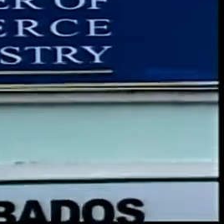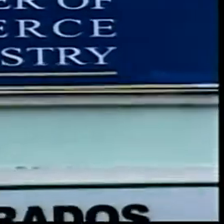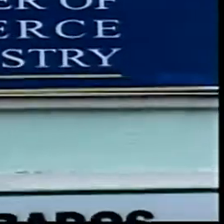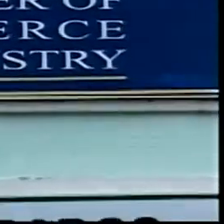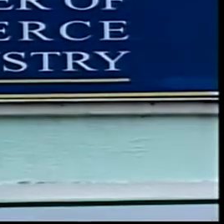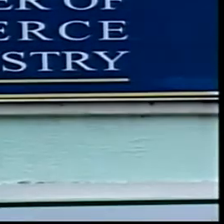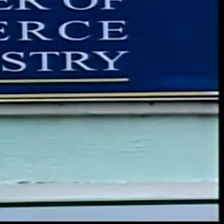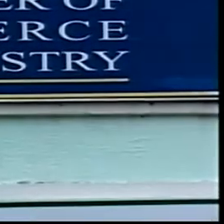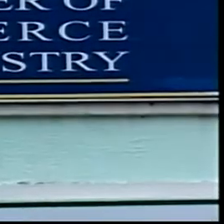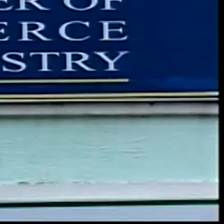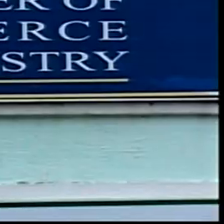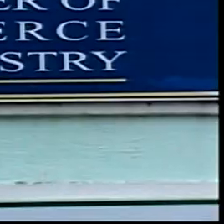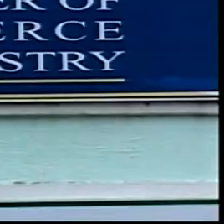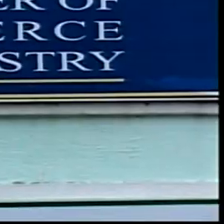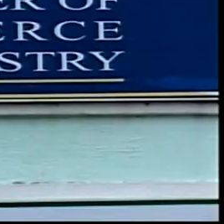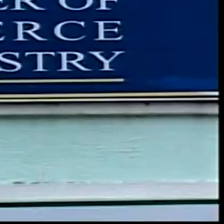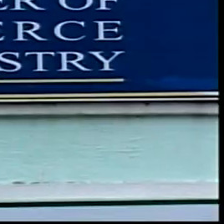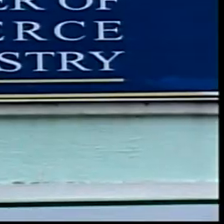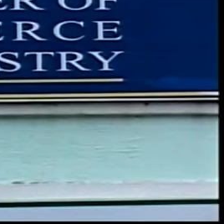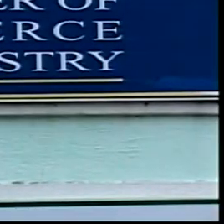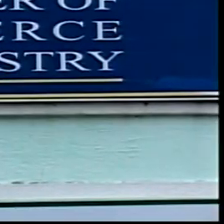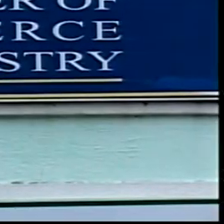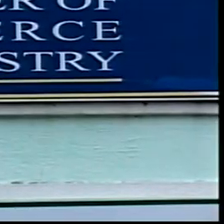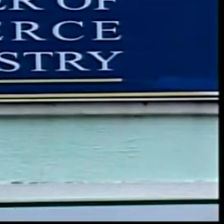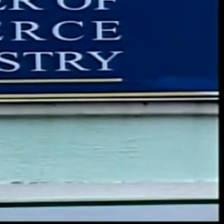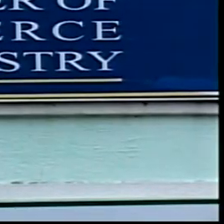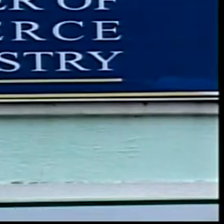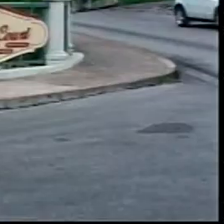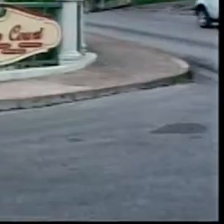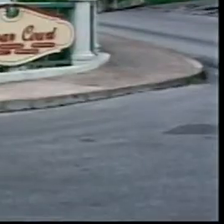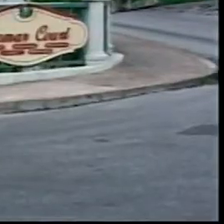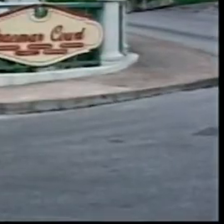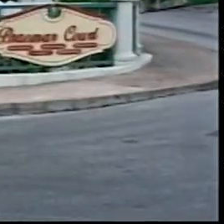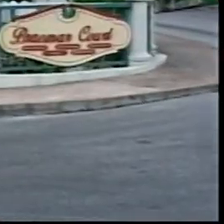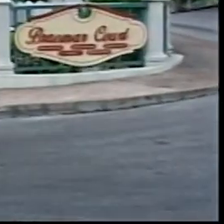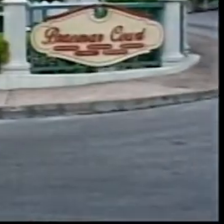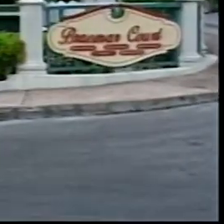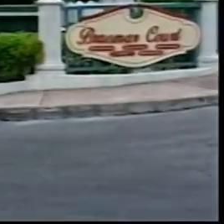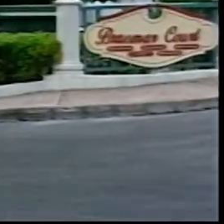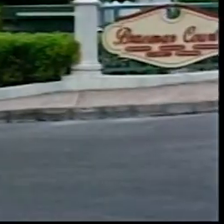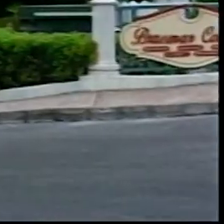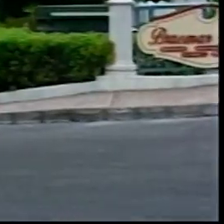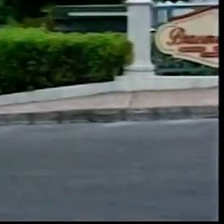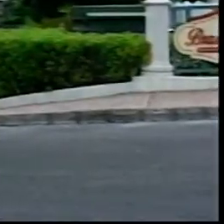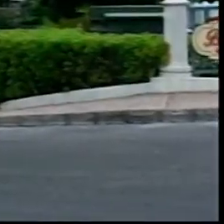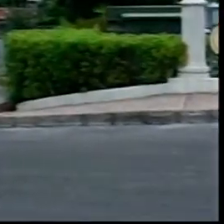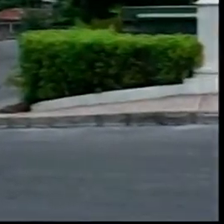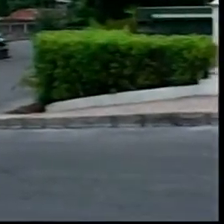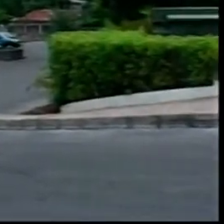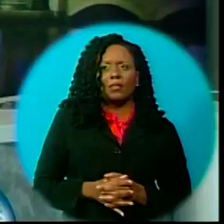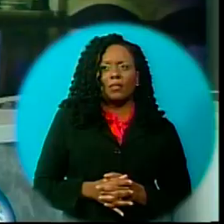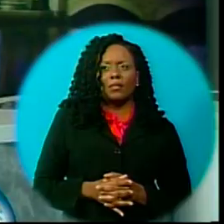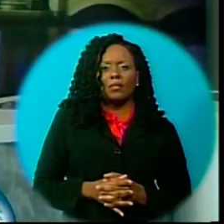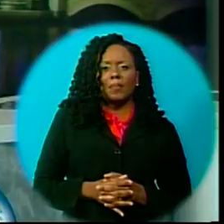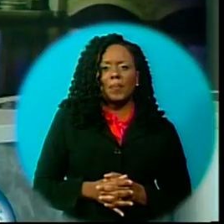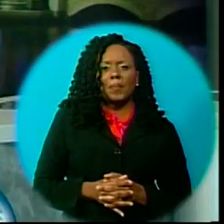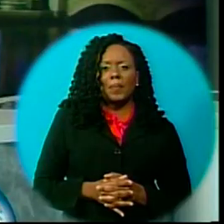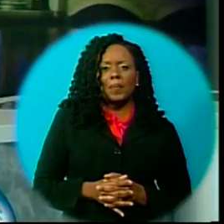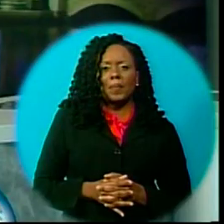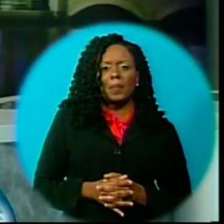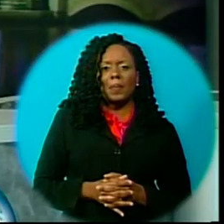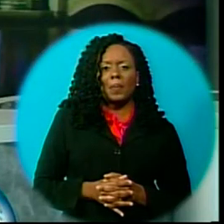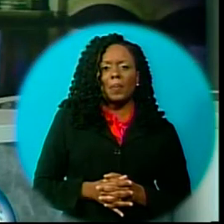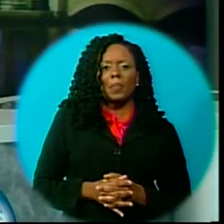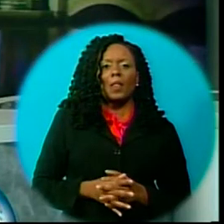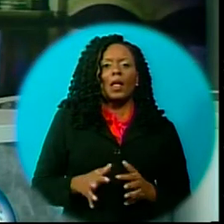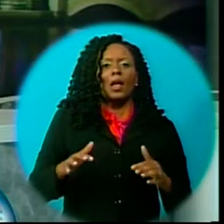recovery are key to a better economy, improved investment rating, and a return of investor confidence. In